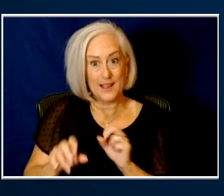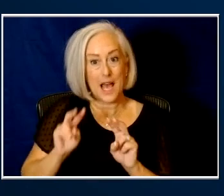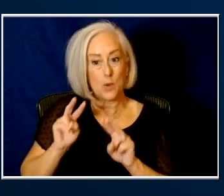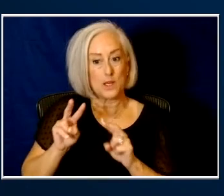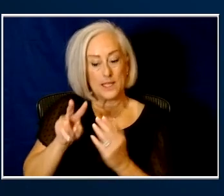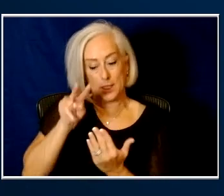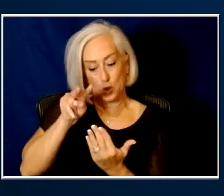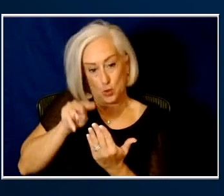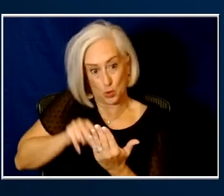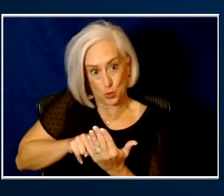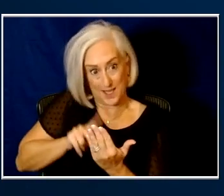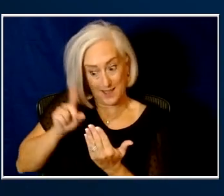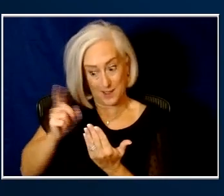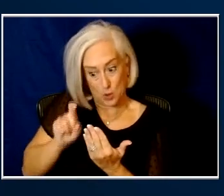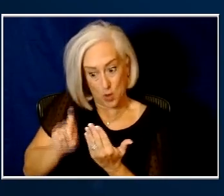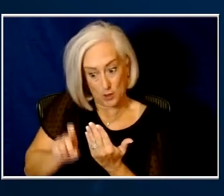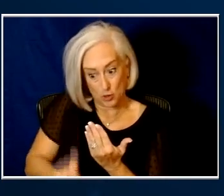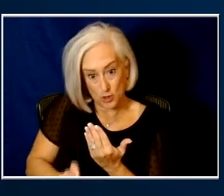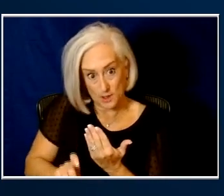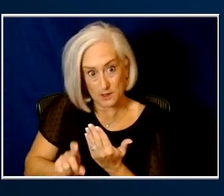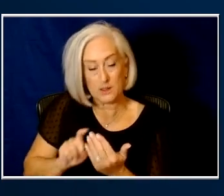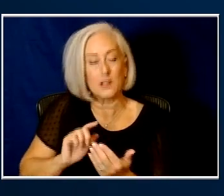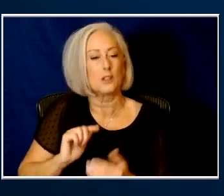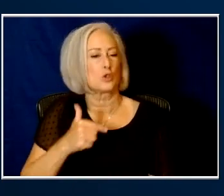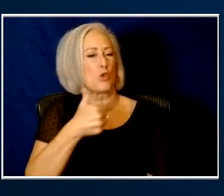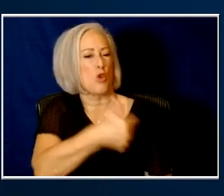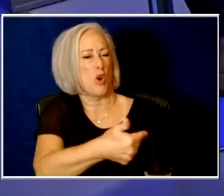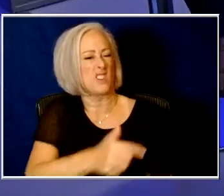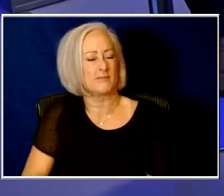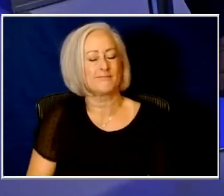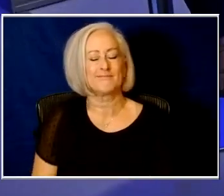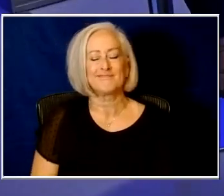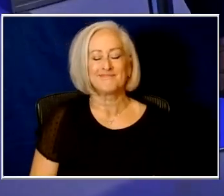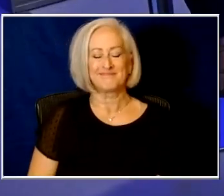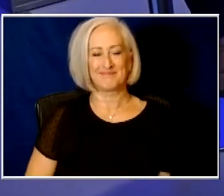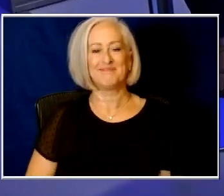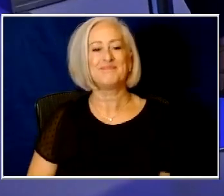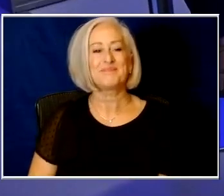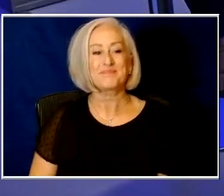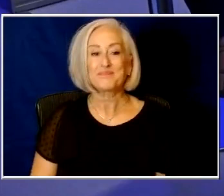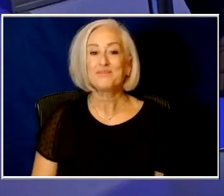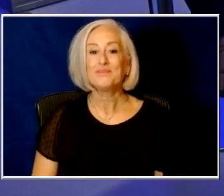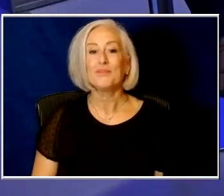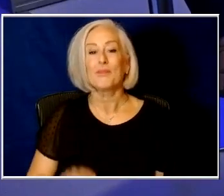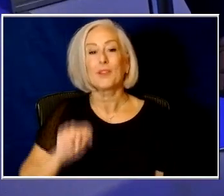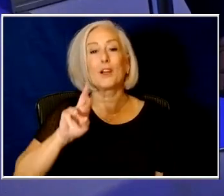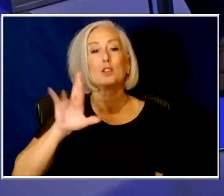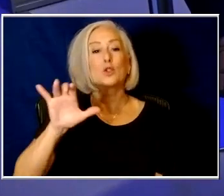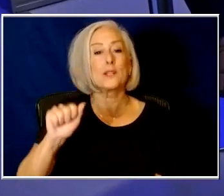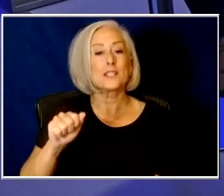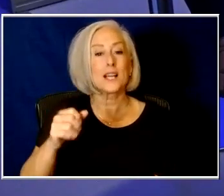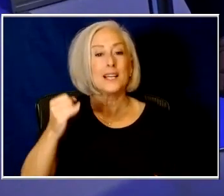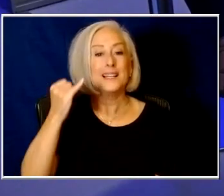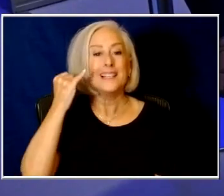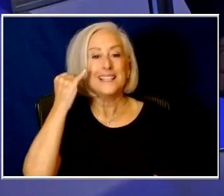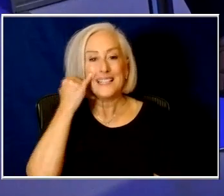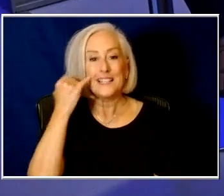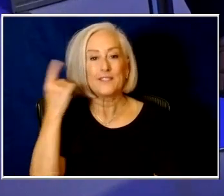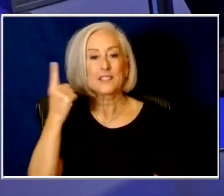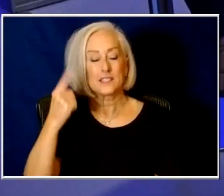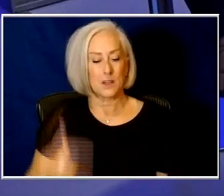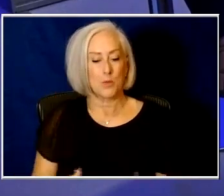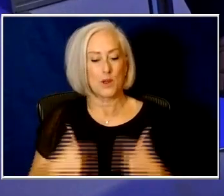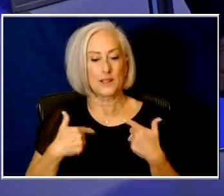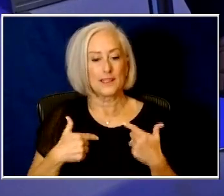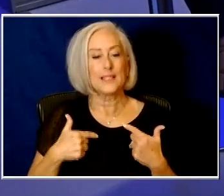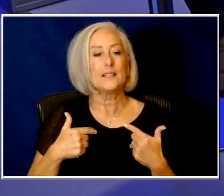your conversation and then check back with me here in a few minutes. You got all right. So Trish, if a donor lives in another state or country, do they have